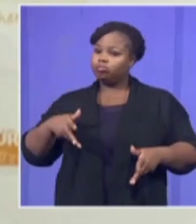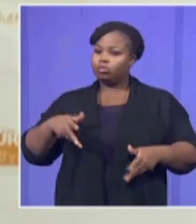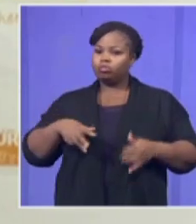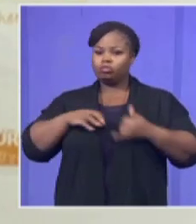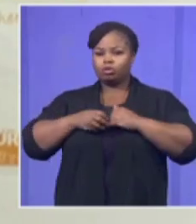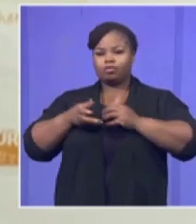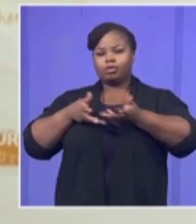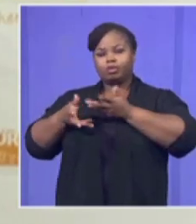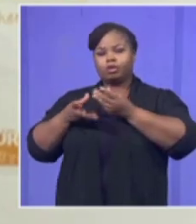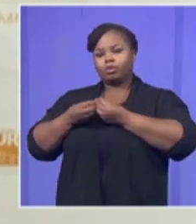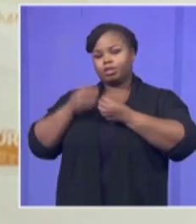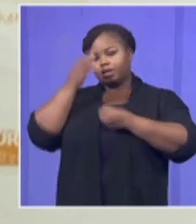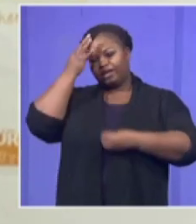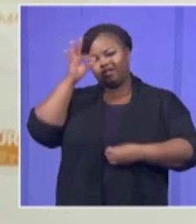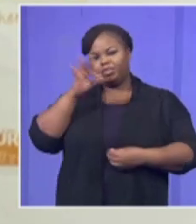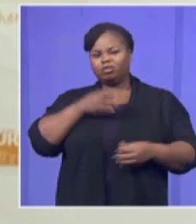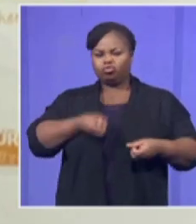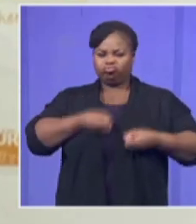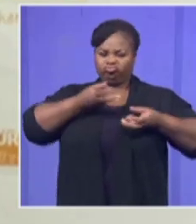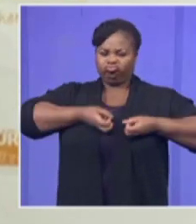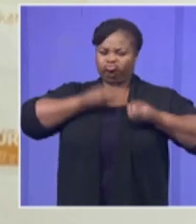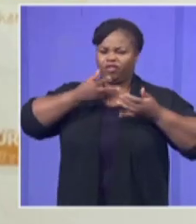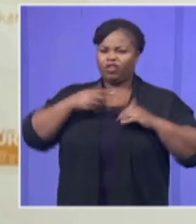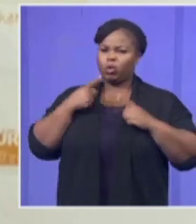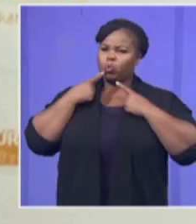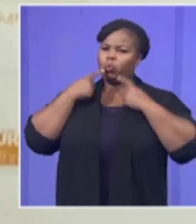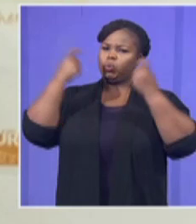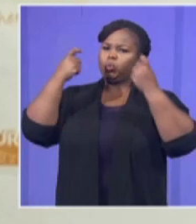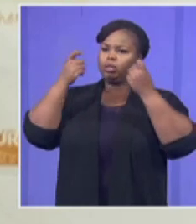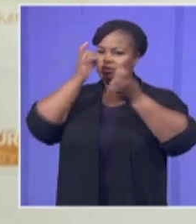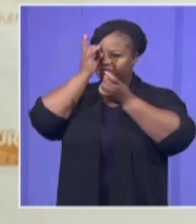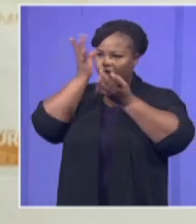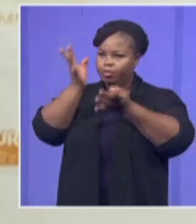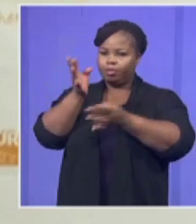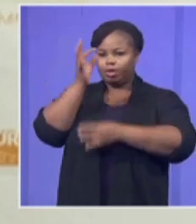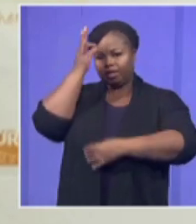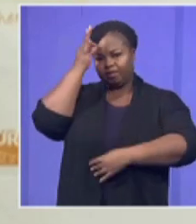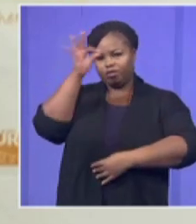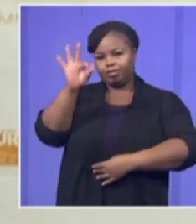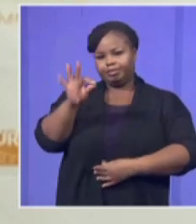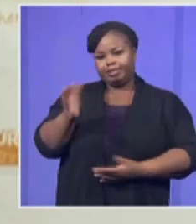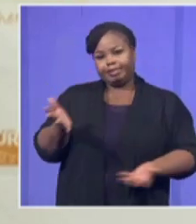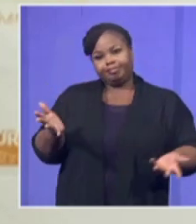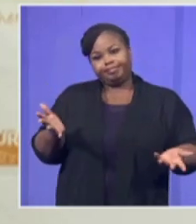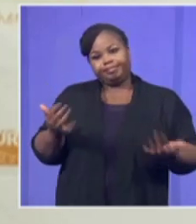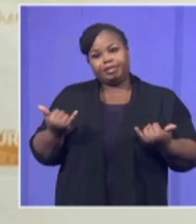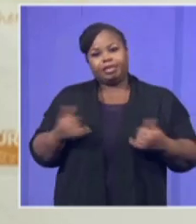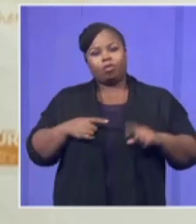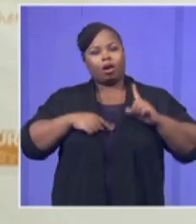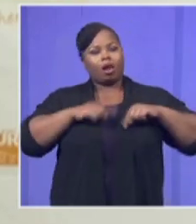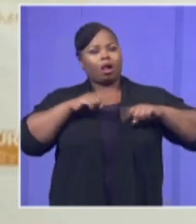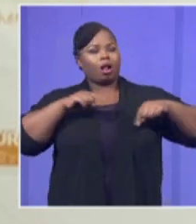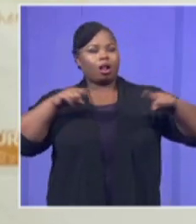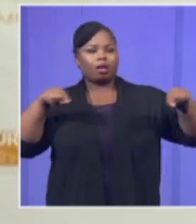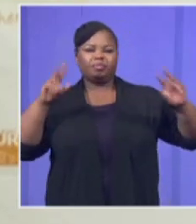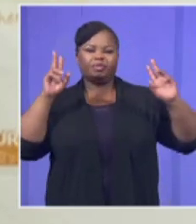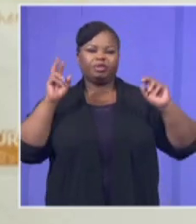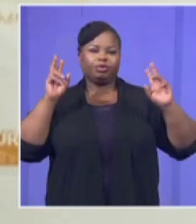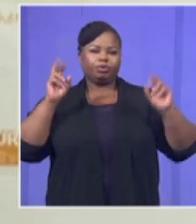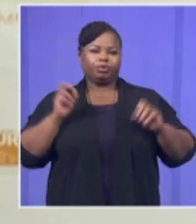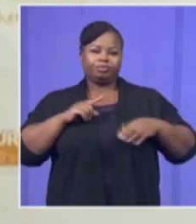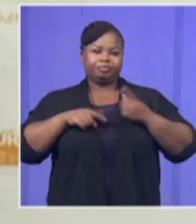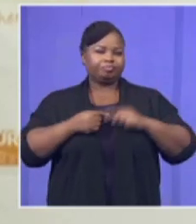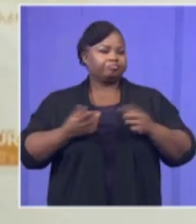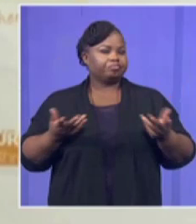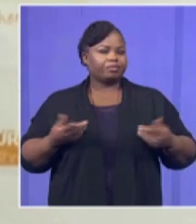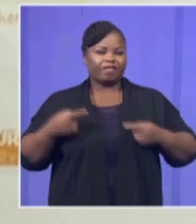engage government, to also ventilate some of the grievances that they have. And obviously, it is a wide range of issues pertaining to the issues